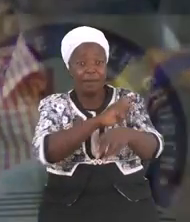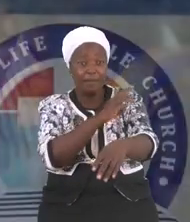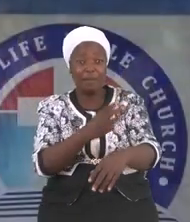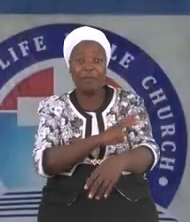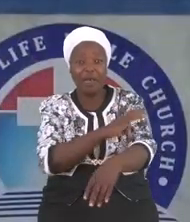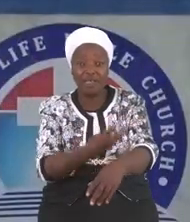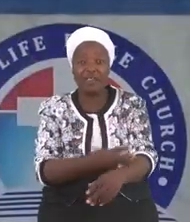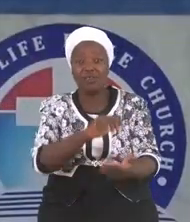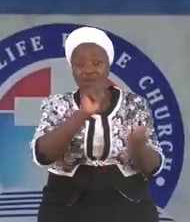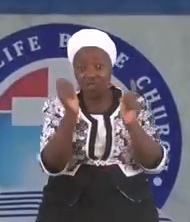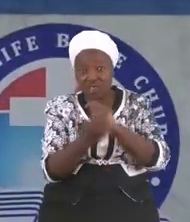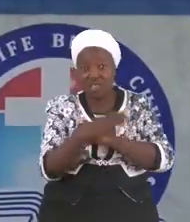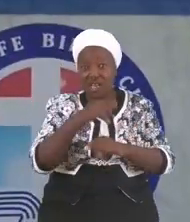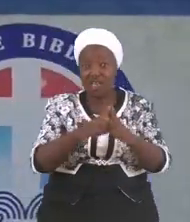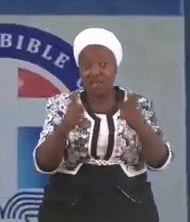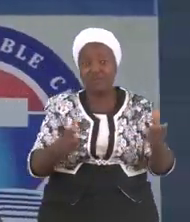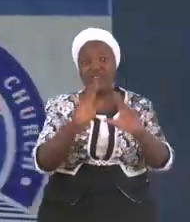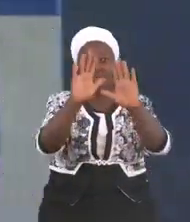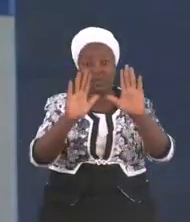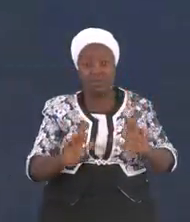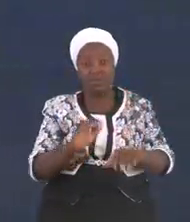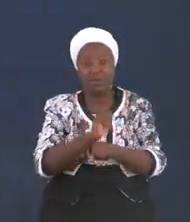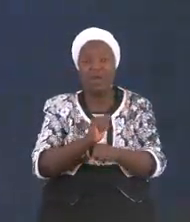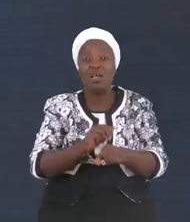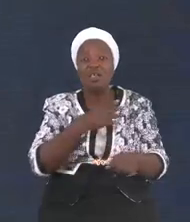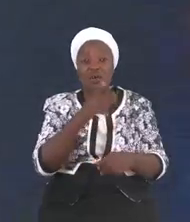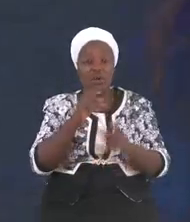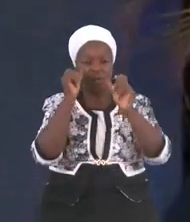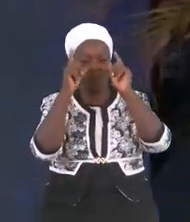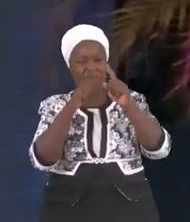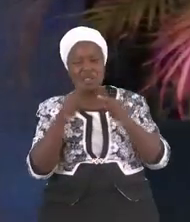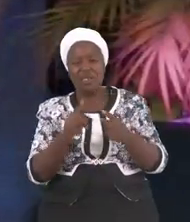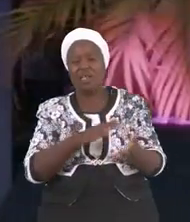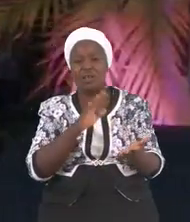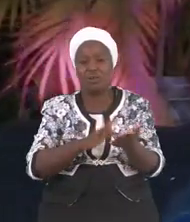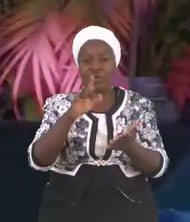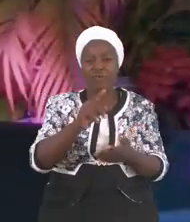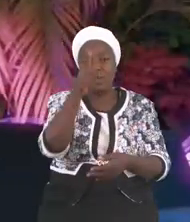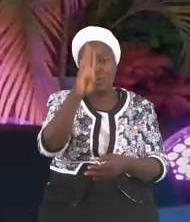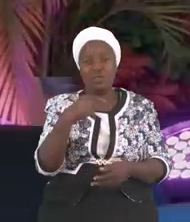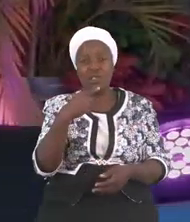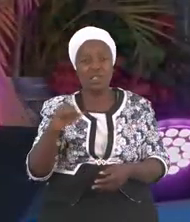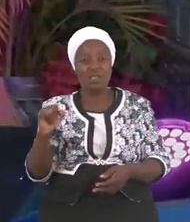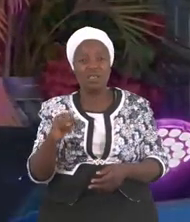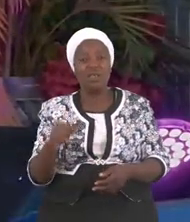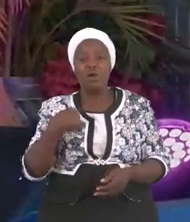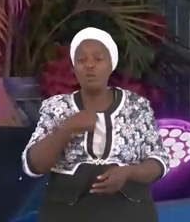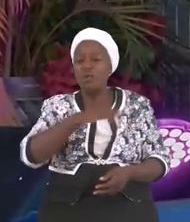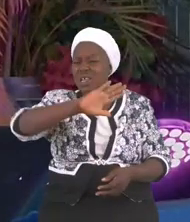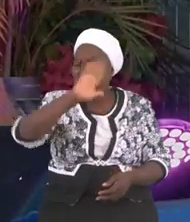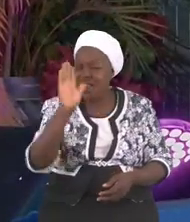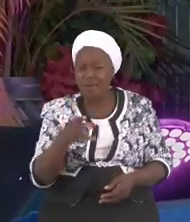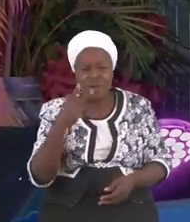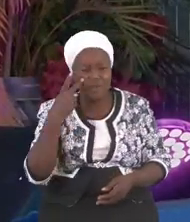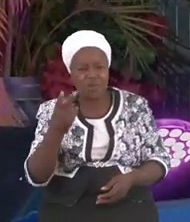the great miracle, they were amazed and they glorified God, saying, we never saw